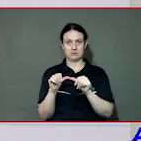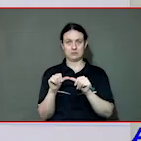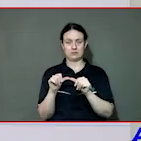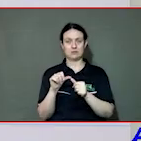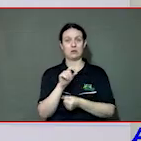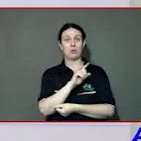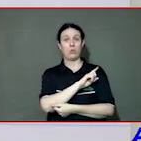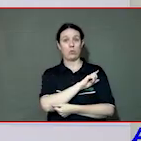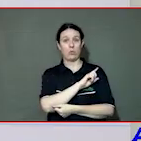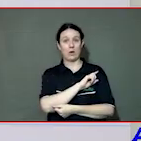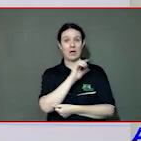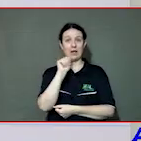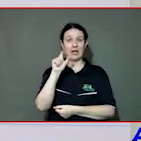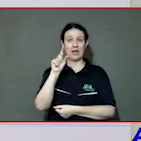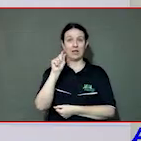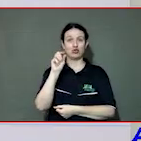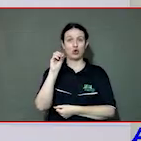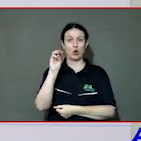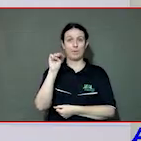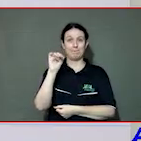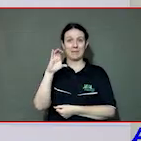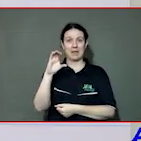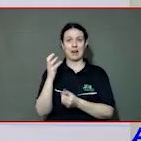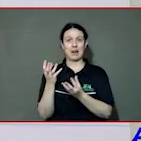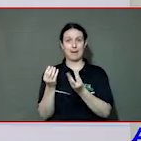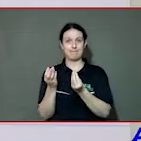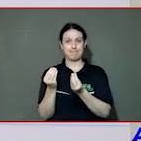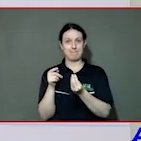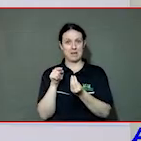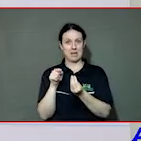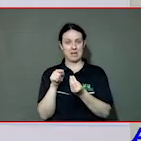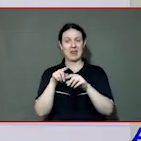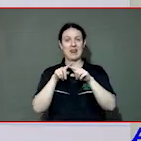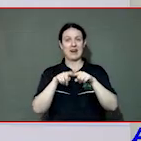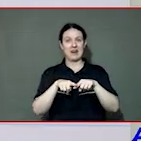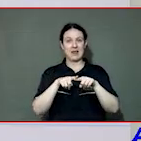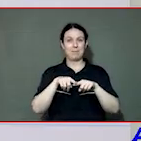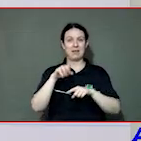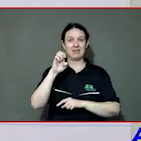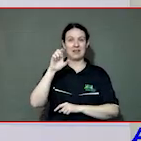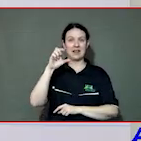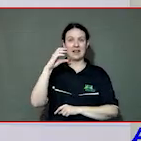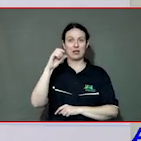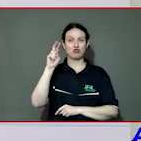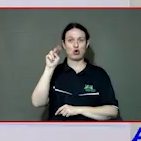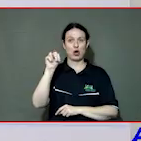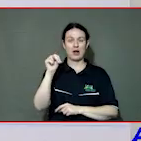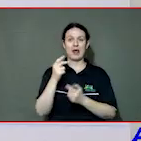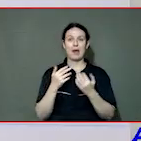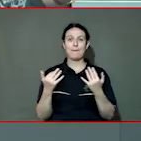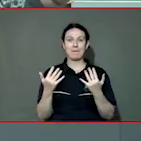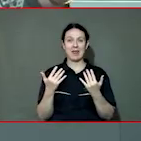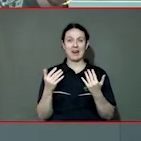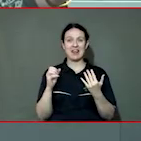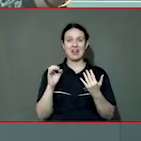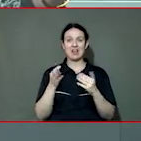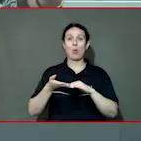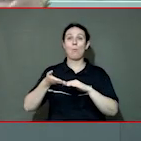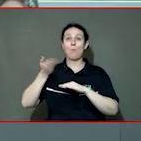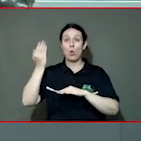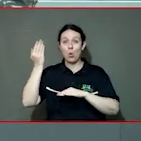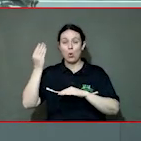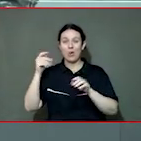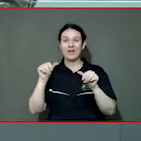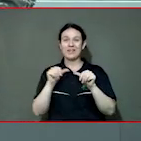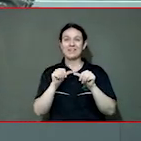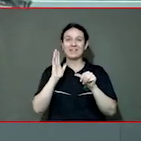what is the atomic number, and that gives you the amount of electrons. And if there's more electrons, then the size